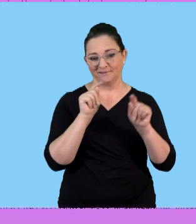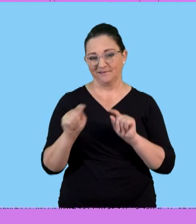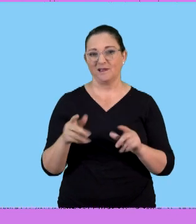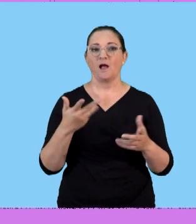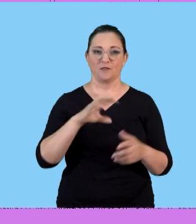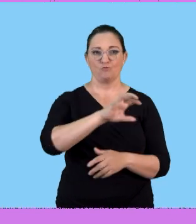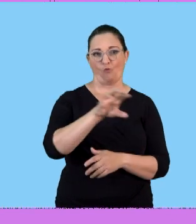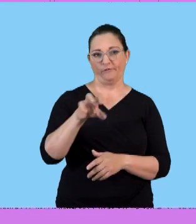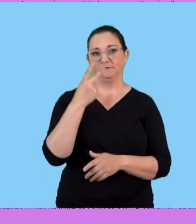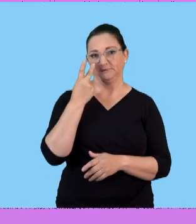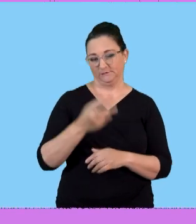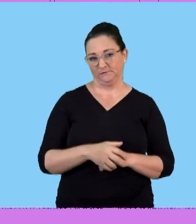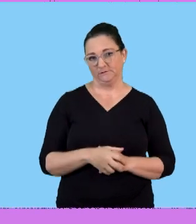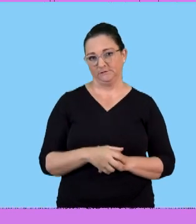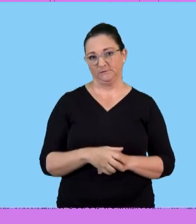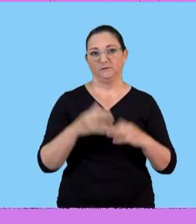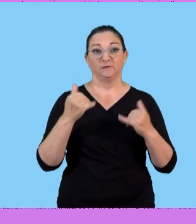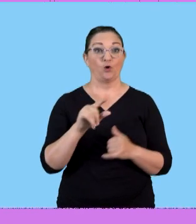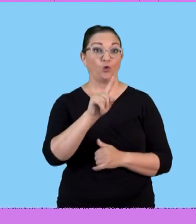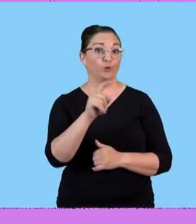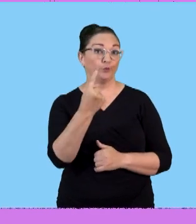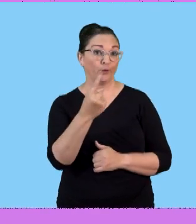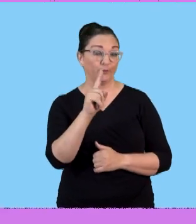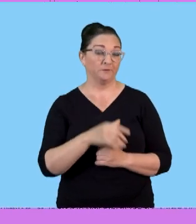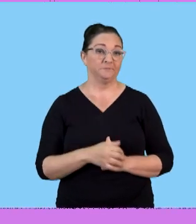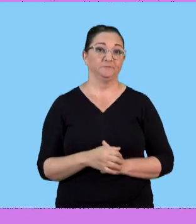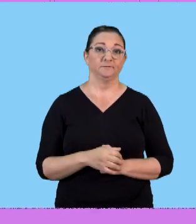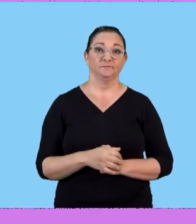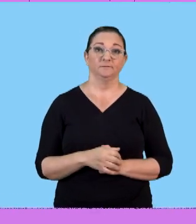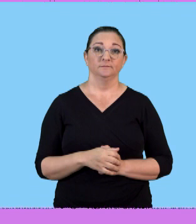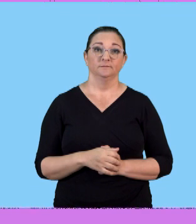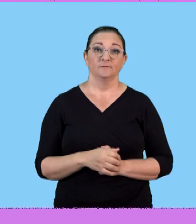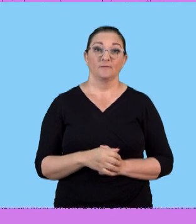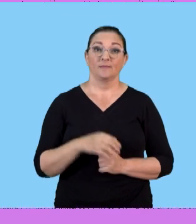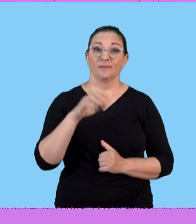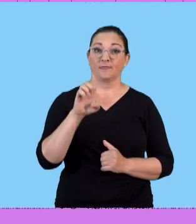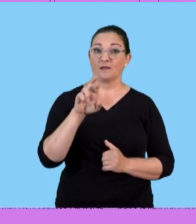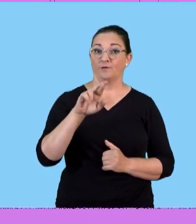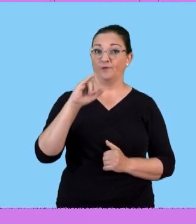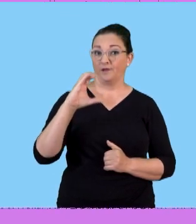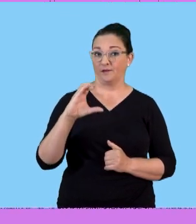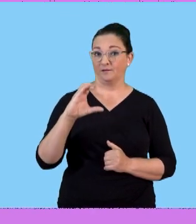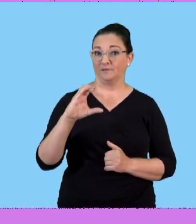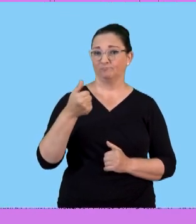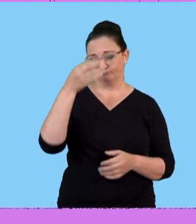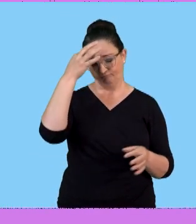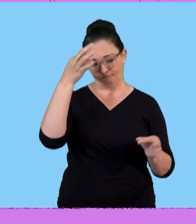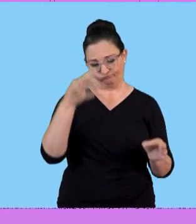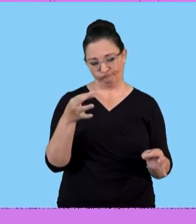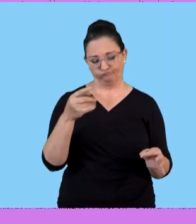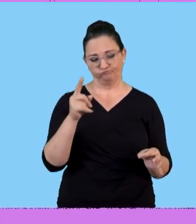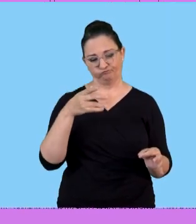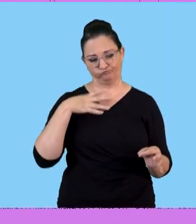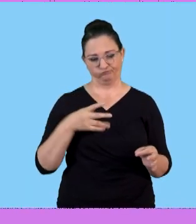obviously our provinces. Okay, so let's look at our first question. So we are saying here that Eric decided to take